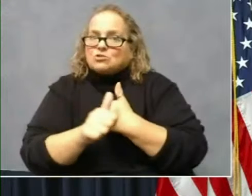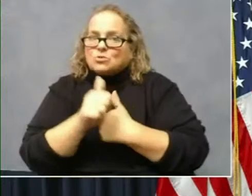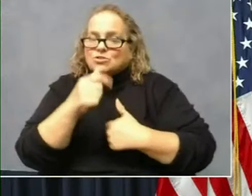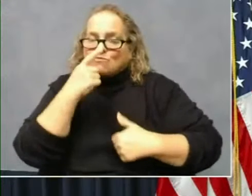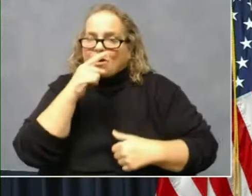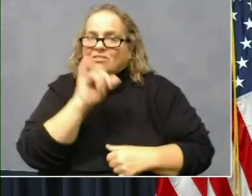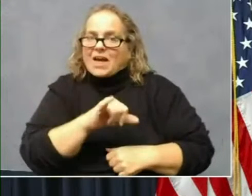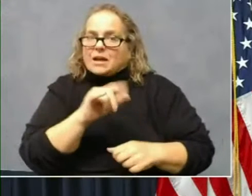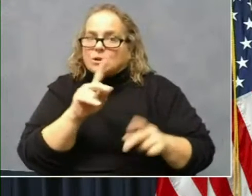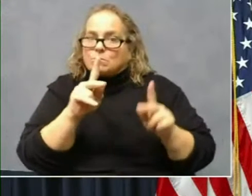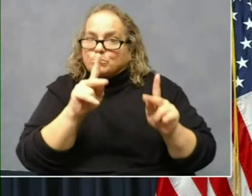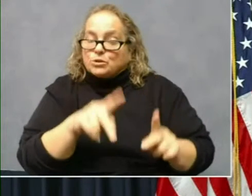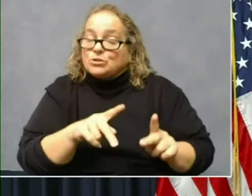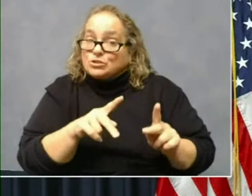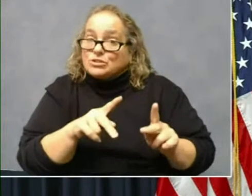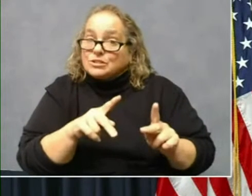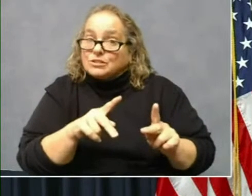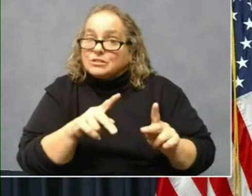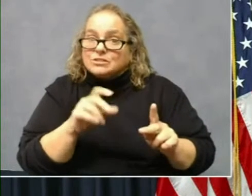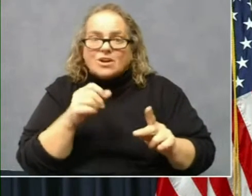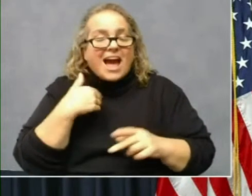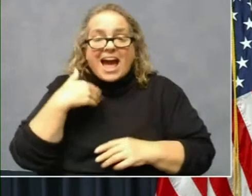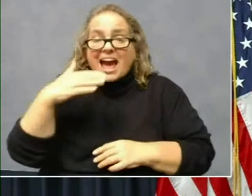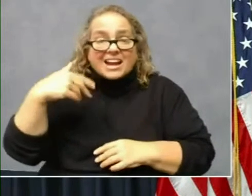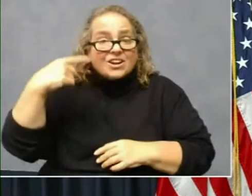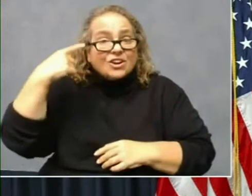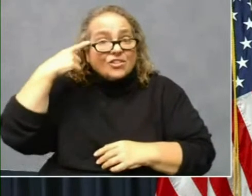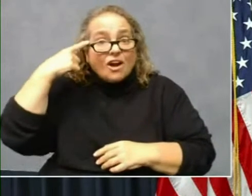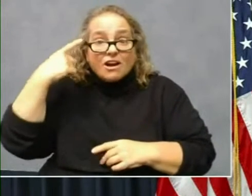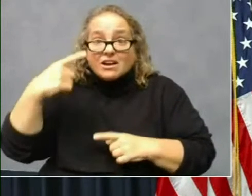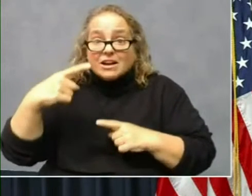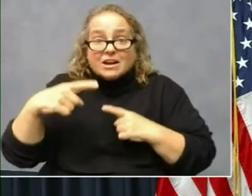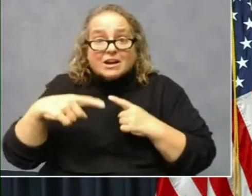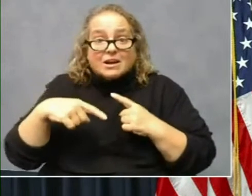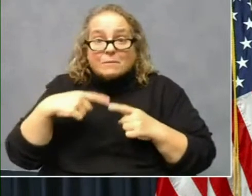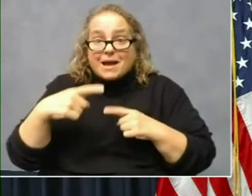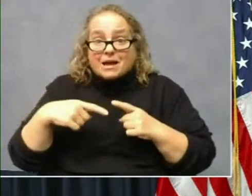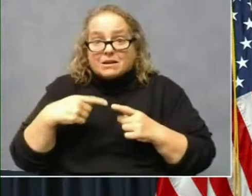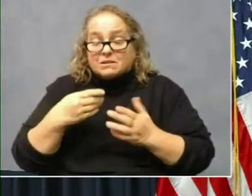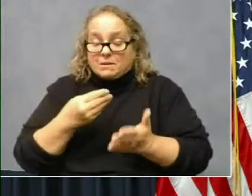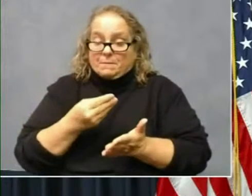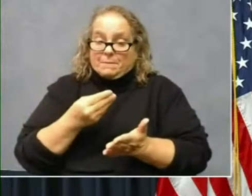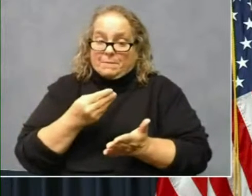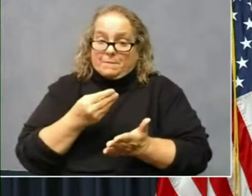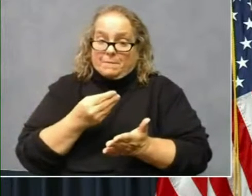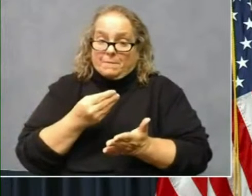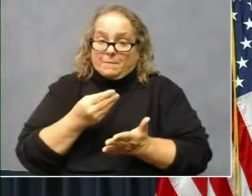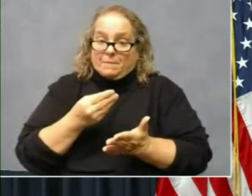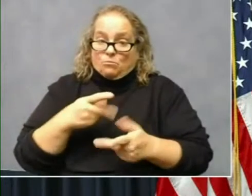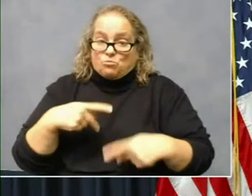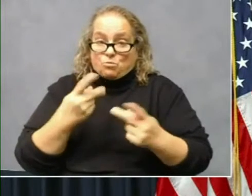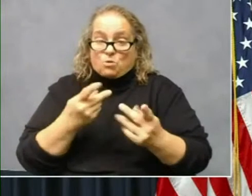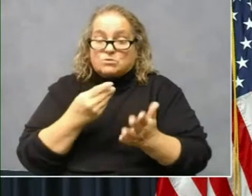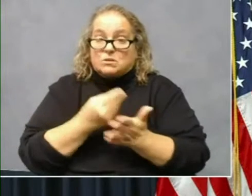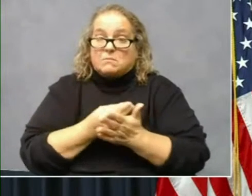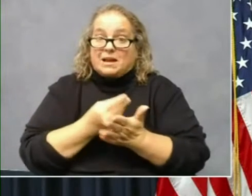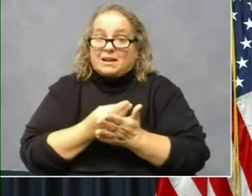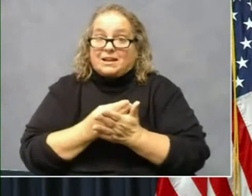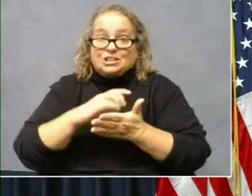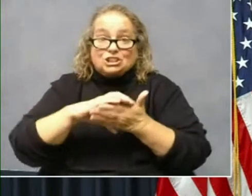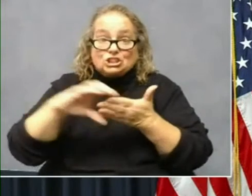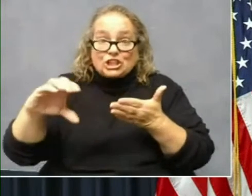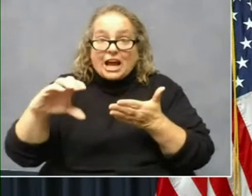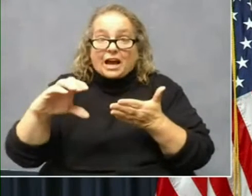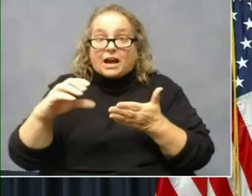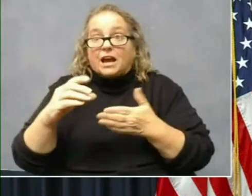individual. I hadn't thought about a monetary proposal. I'd have to give more